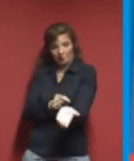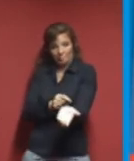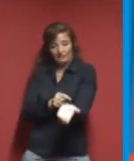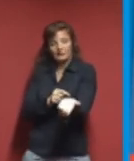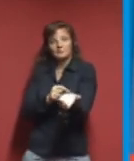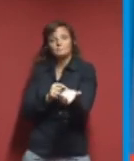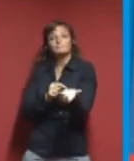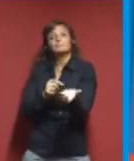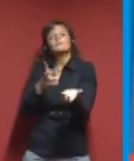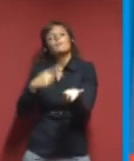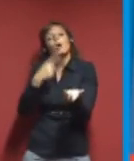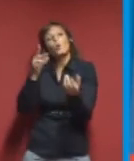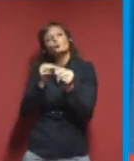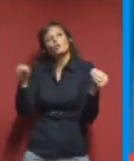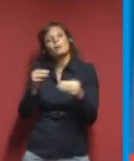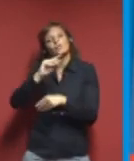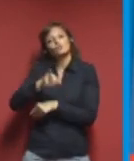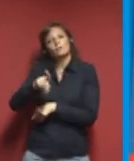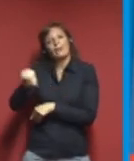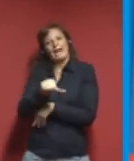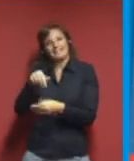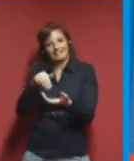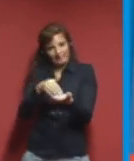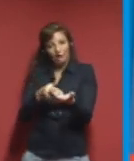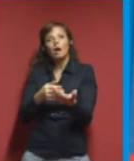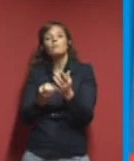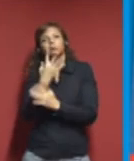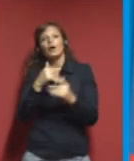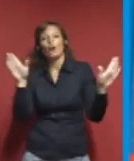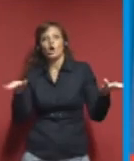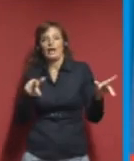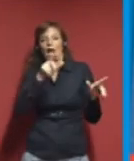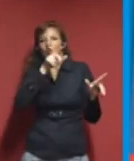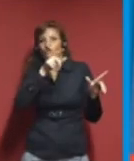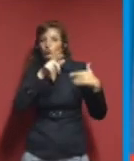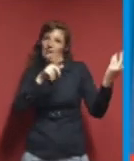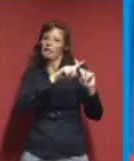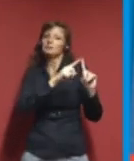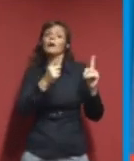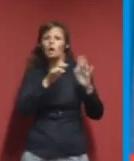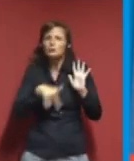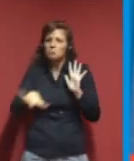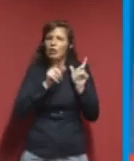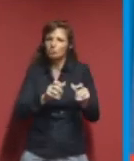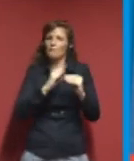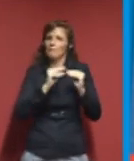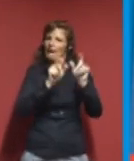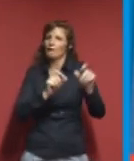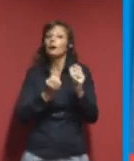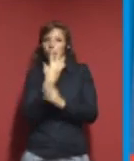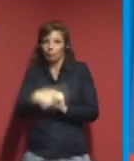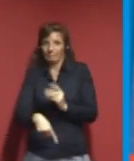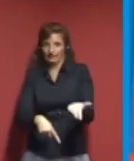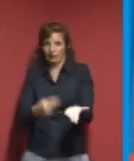and a hackerspace in Japan got together after the Fukushima disaster and made these things after a bunch of iterations and prototypes.